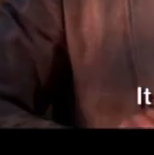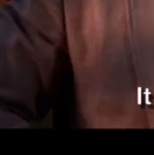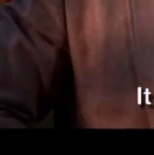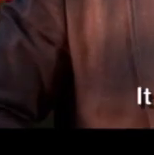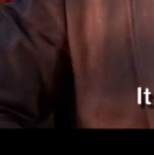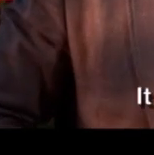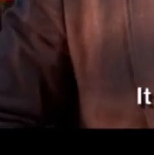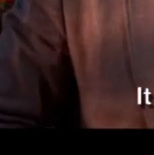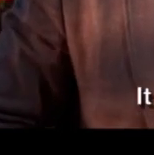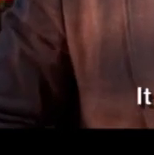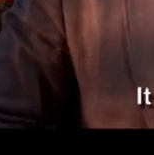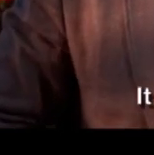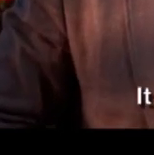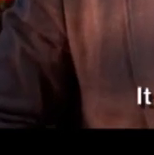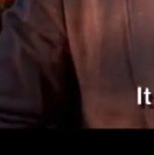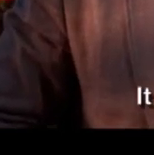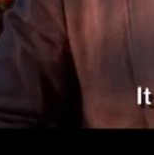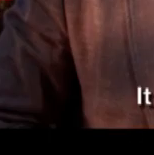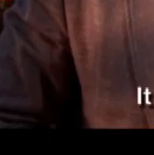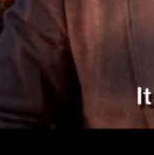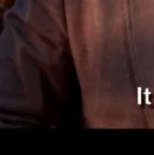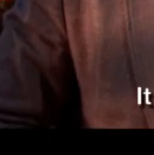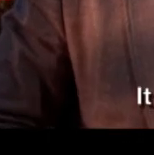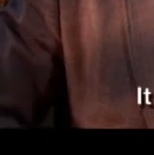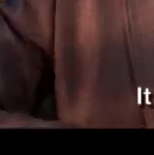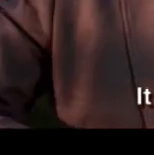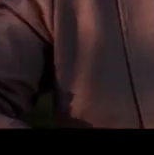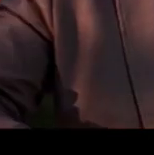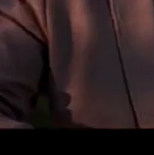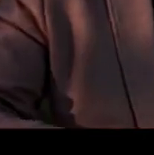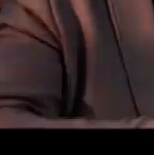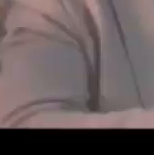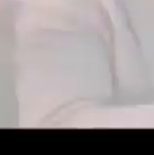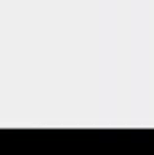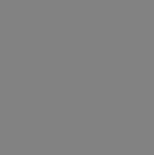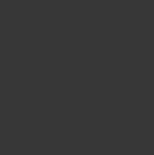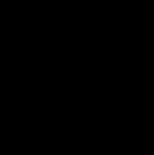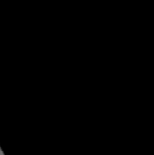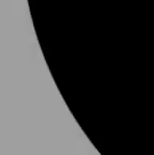U shu yerda boshlangan va biz uni o'z uyimizga qaytaramiz.